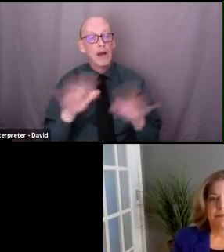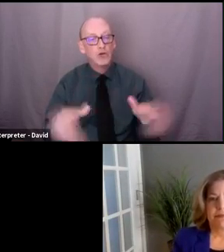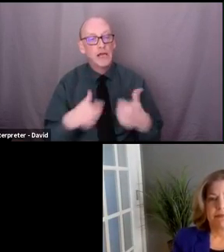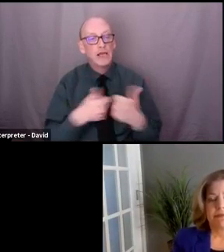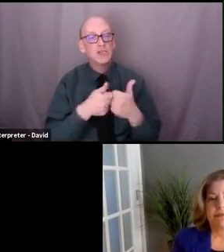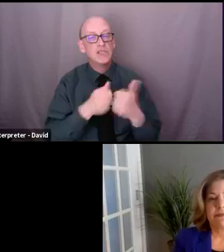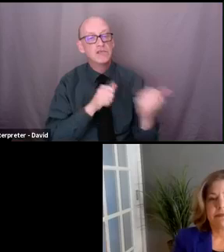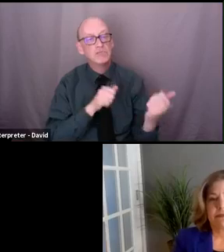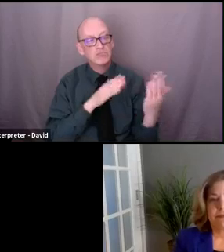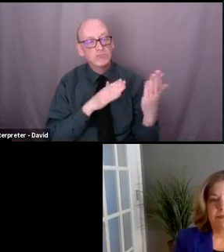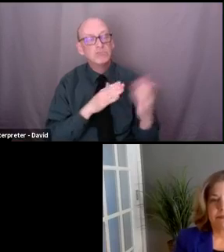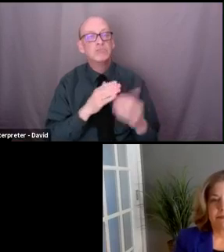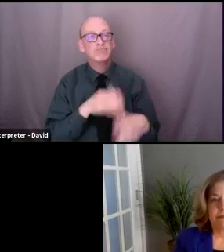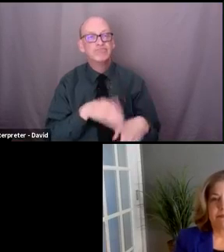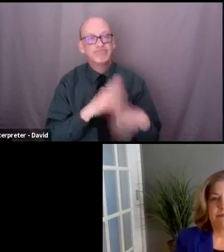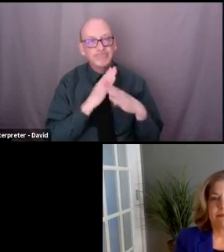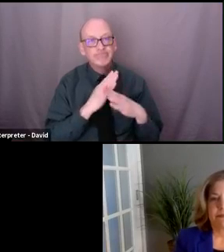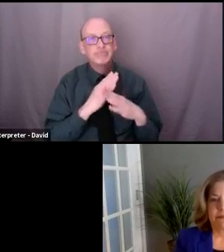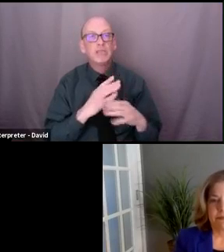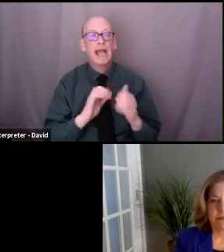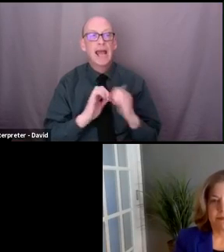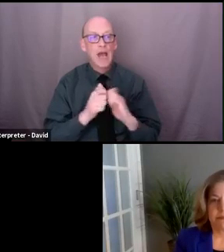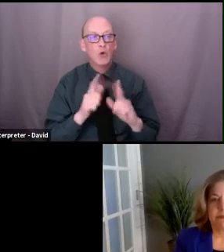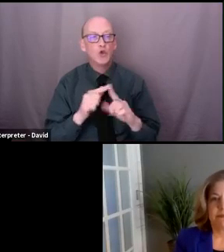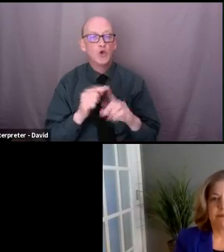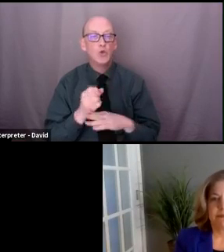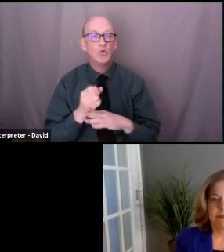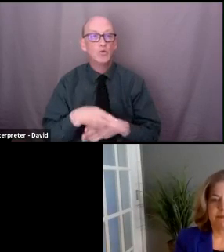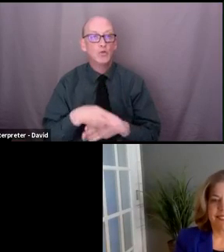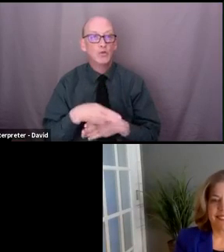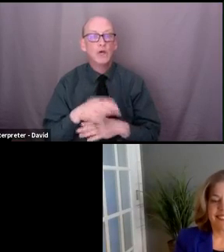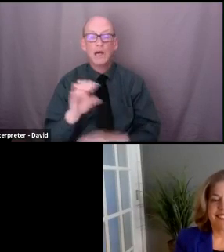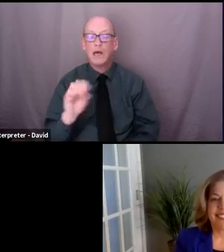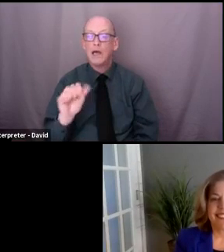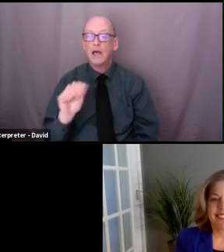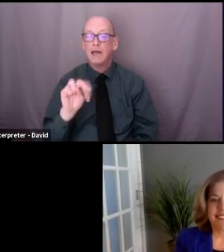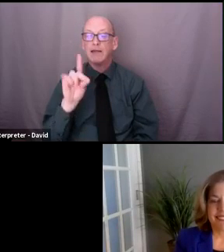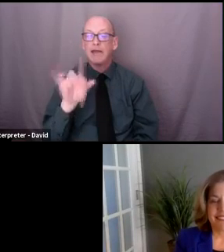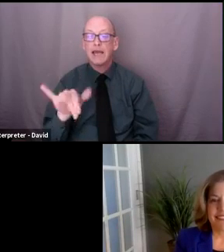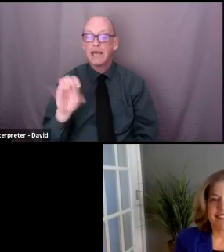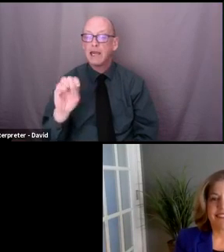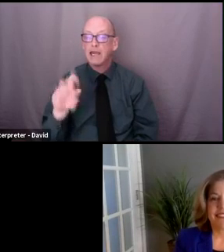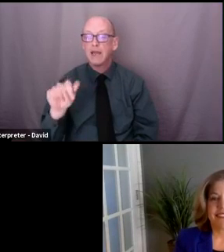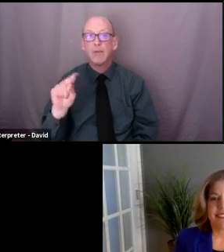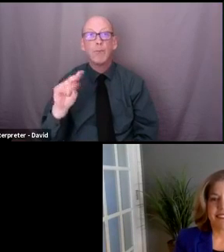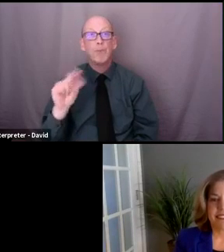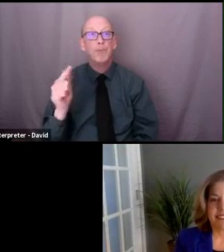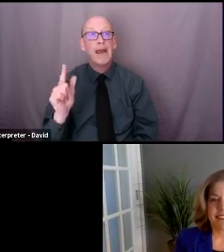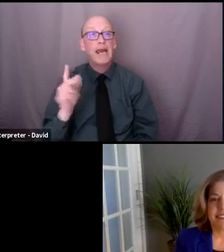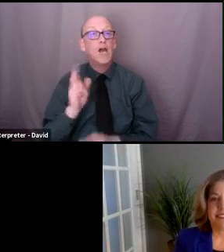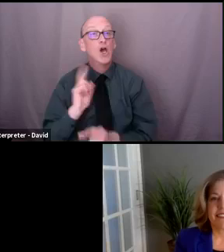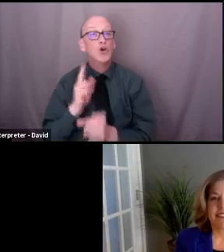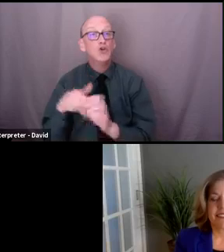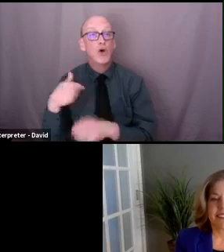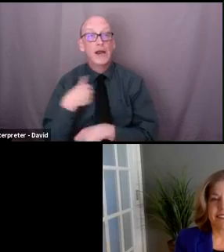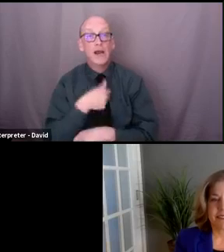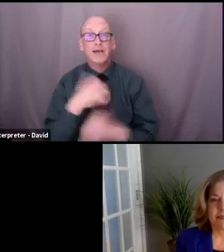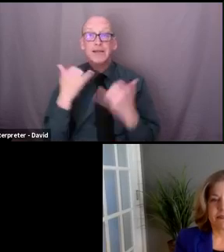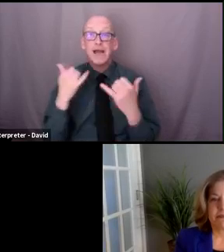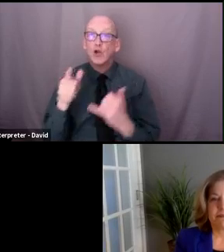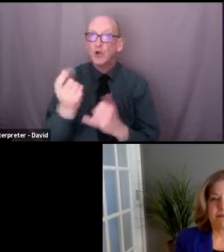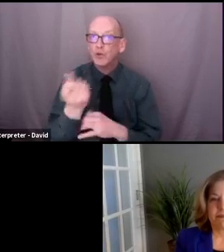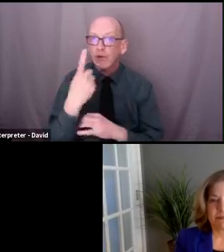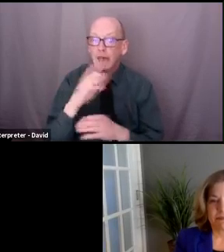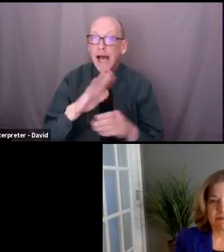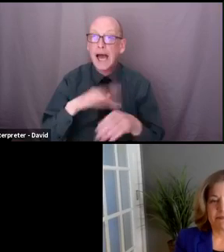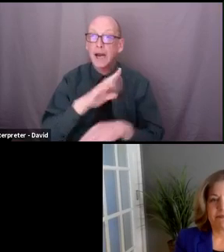encountering and finding ways to overcome those. And Sandy Spang joins us now. And you understand this on a very